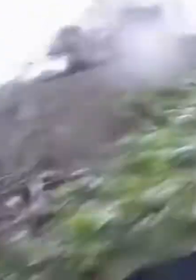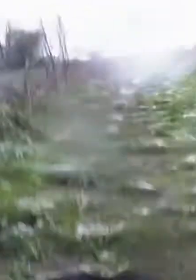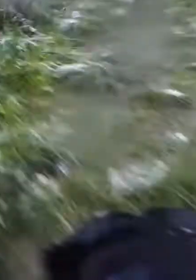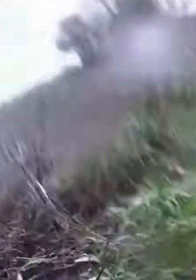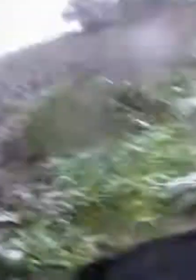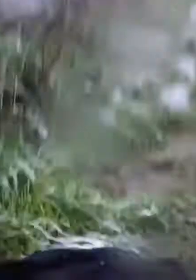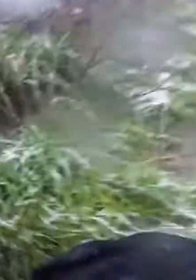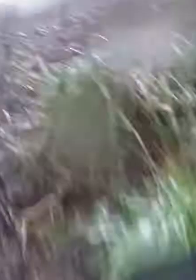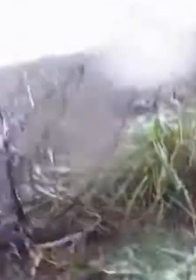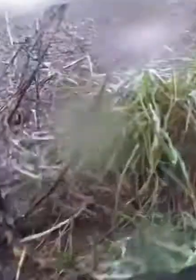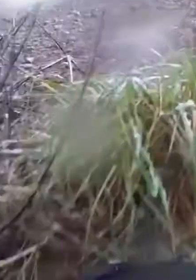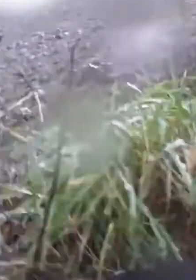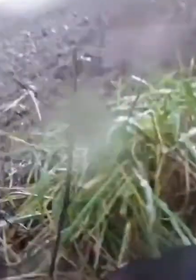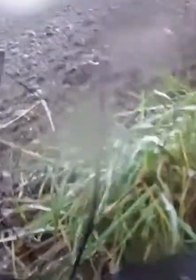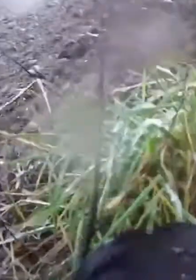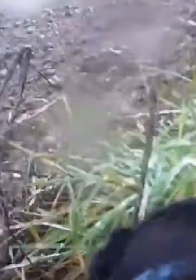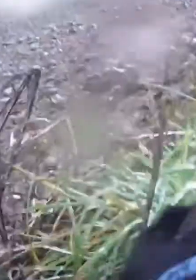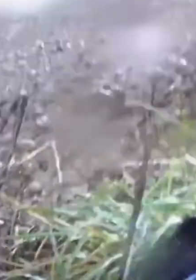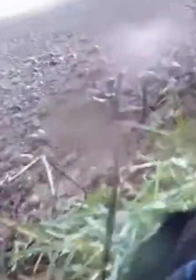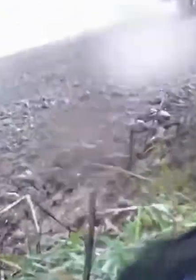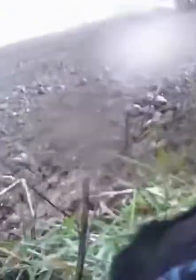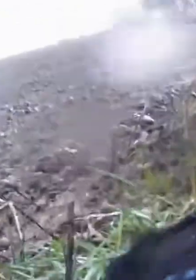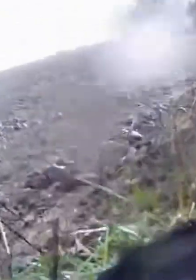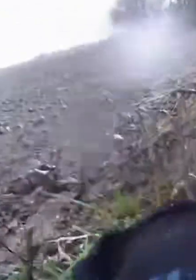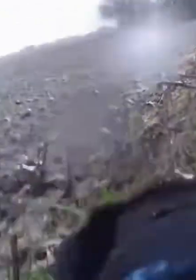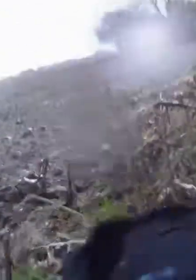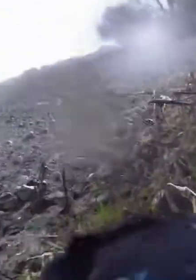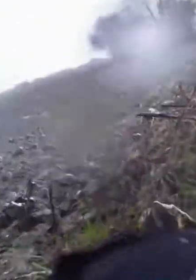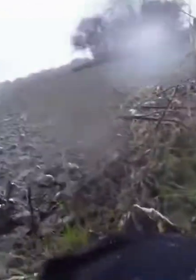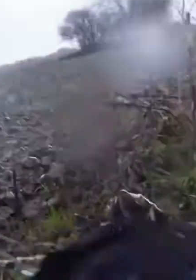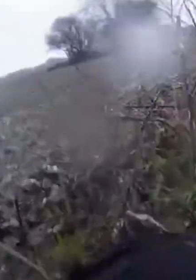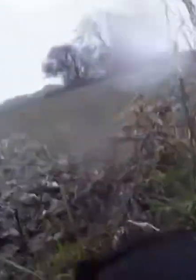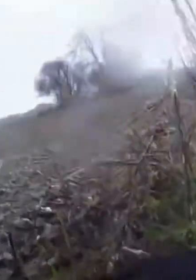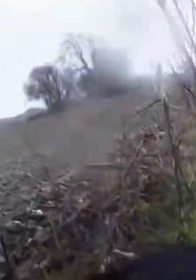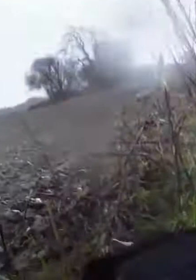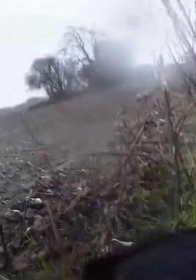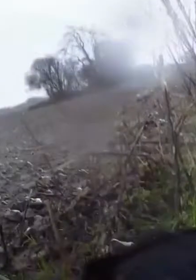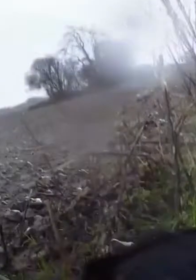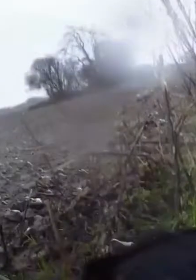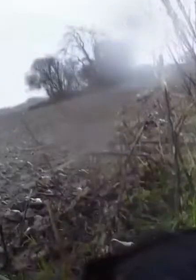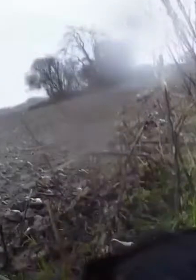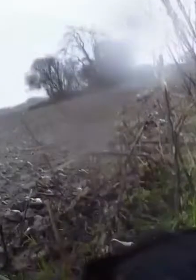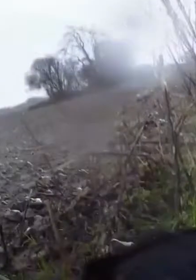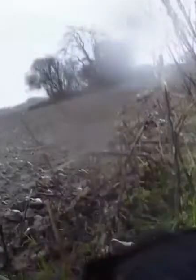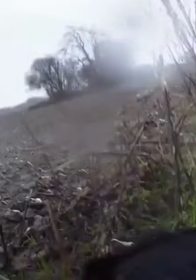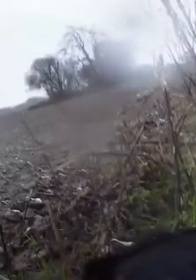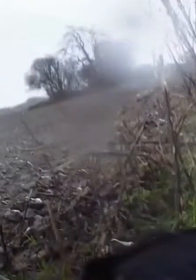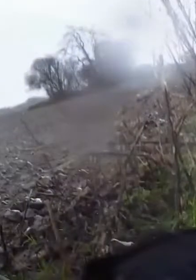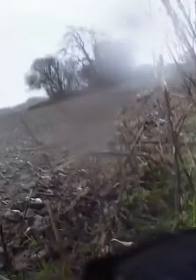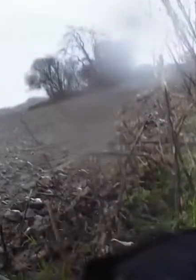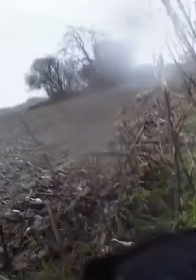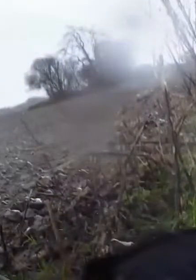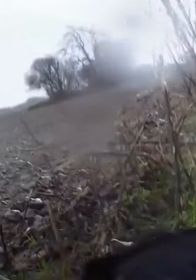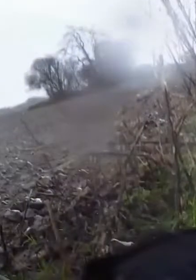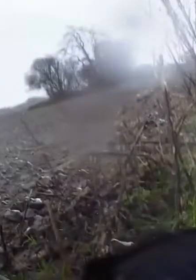Let's continue our way up the hill. Oh no, stopping again. Tasting the snow.